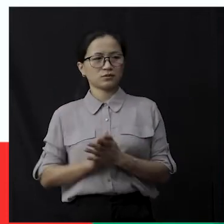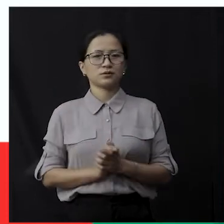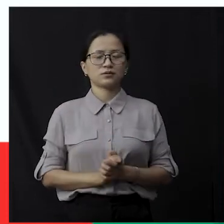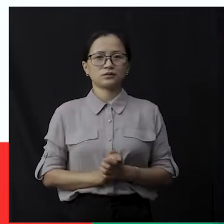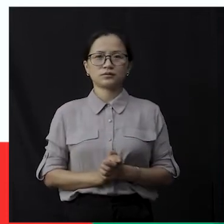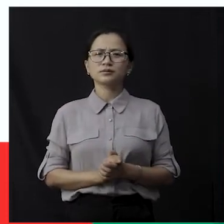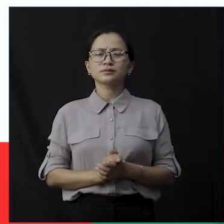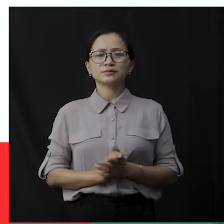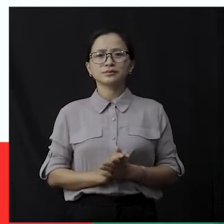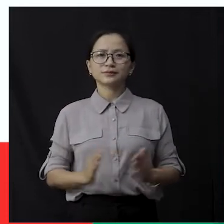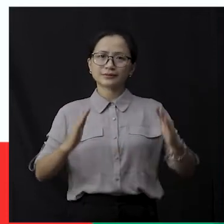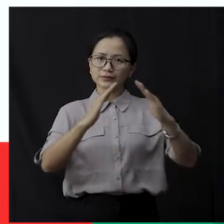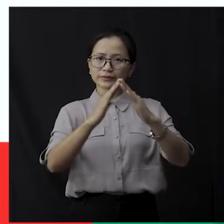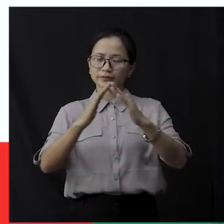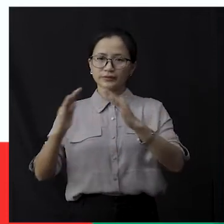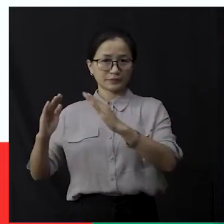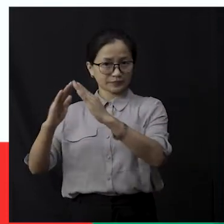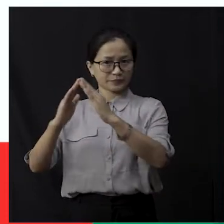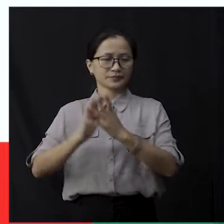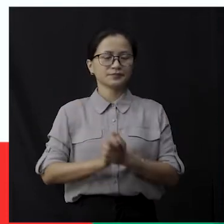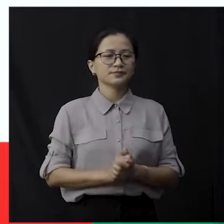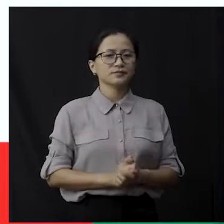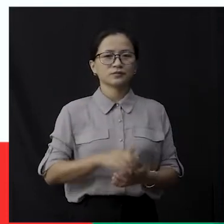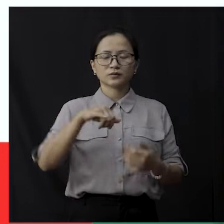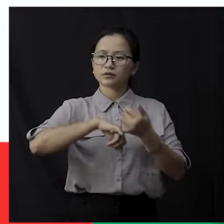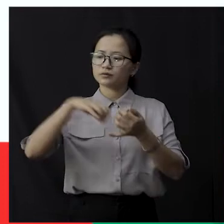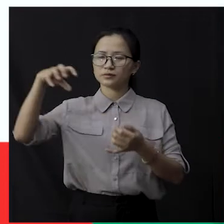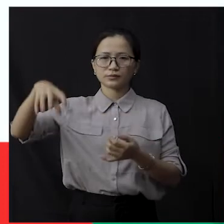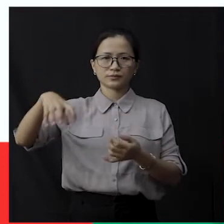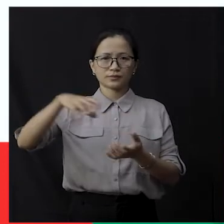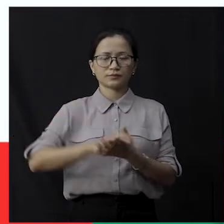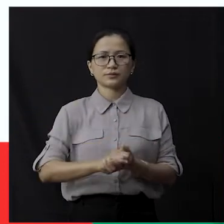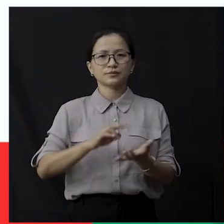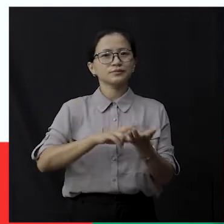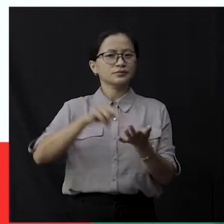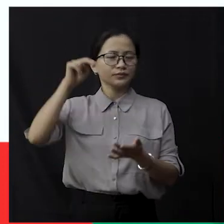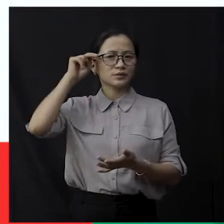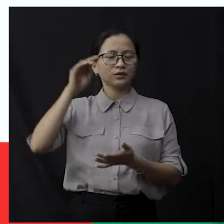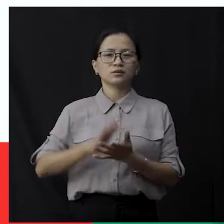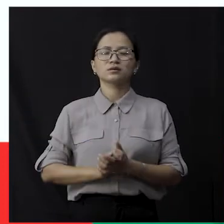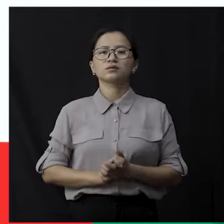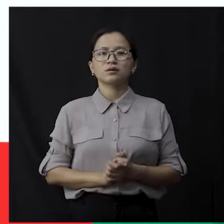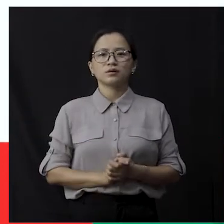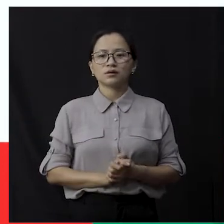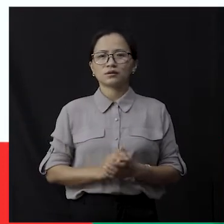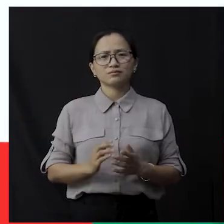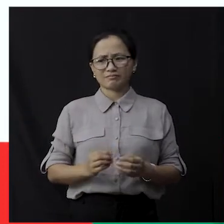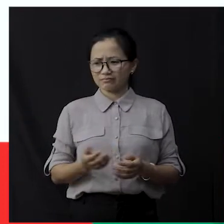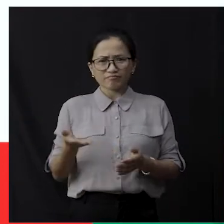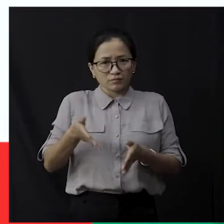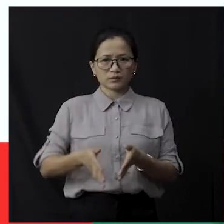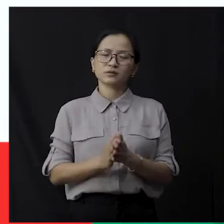Hills. Now students, this is our state Nagaland. Our Nagaland state, it is a hilly